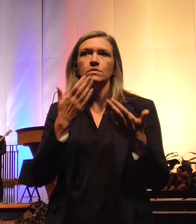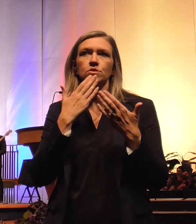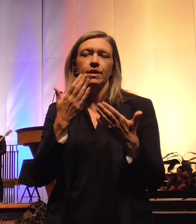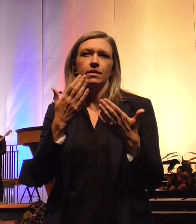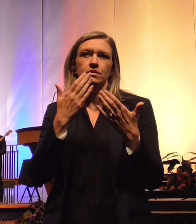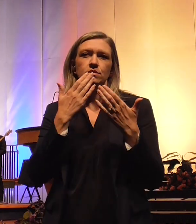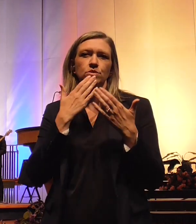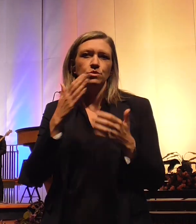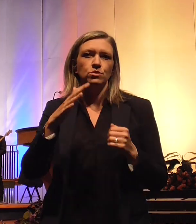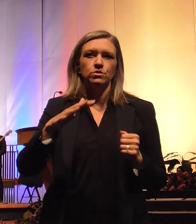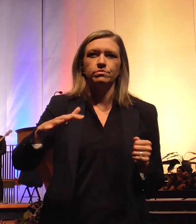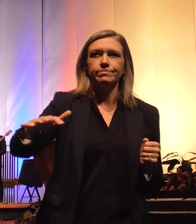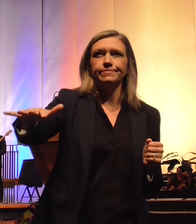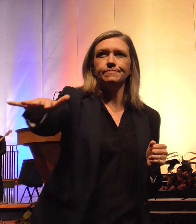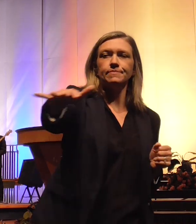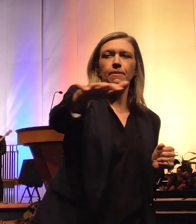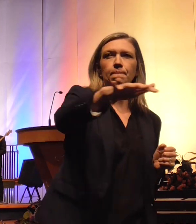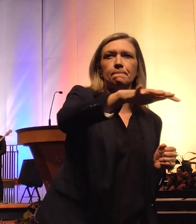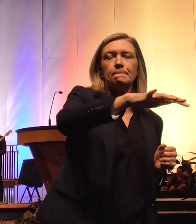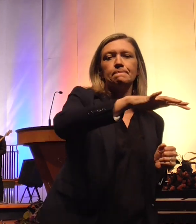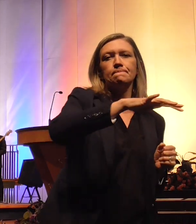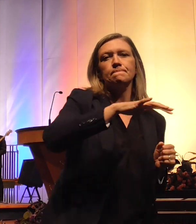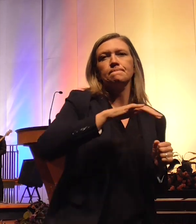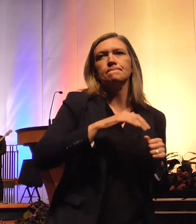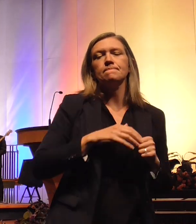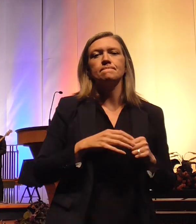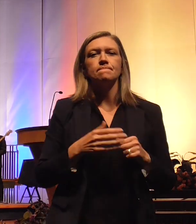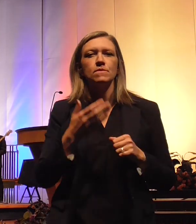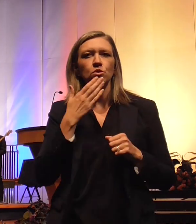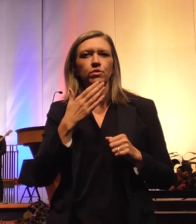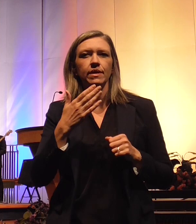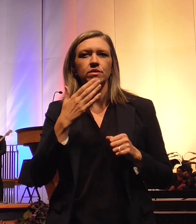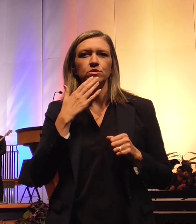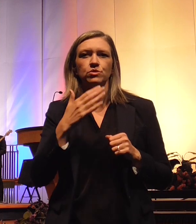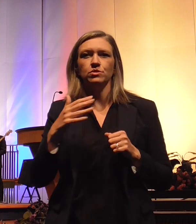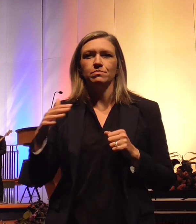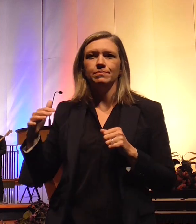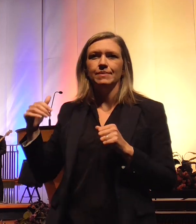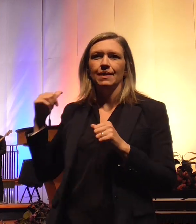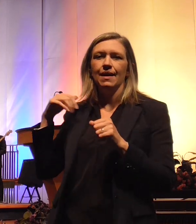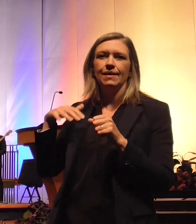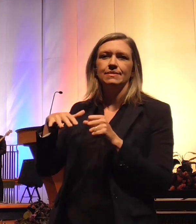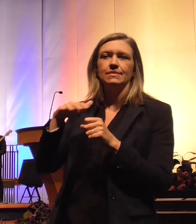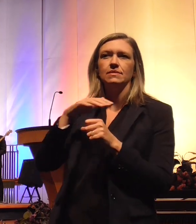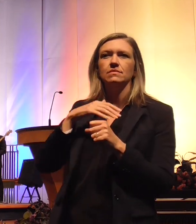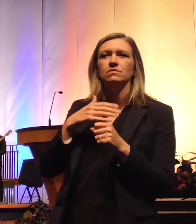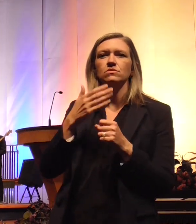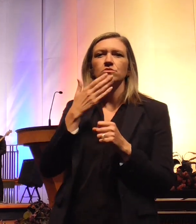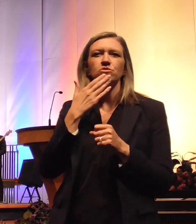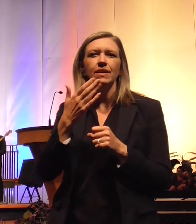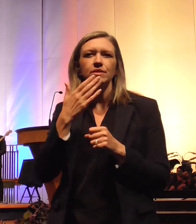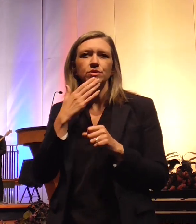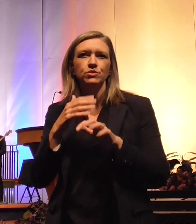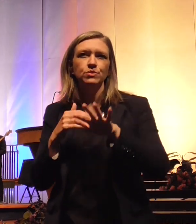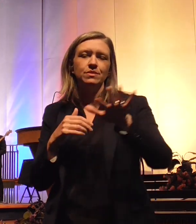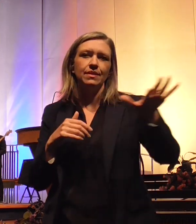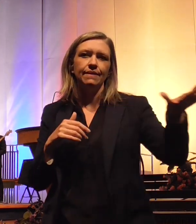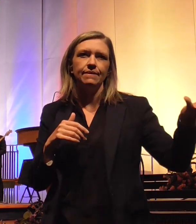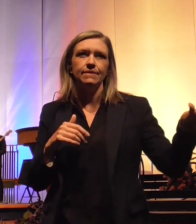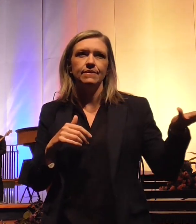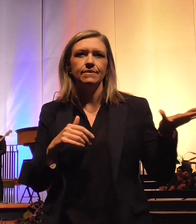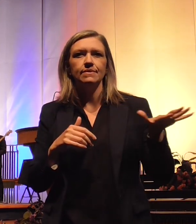Gratitude before me, gratitude behind me, gratitude to the left of